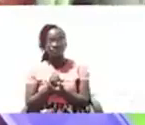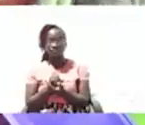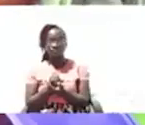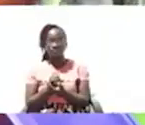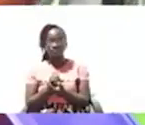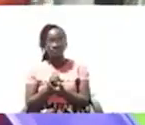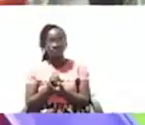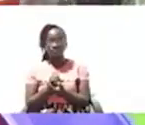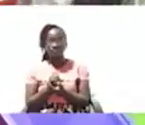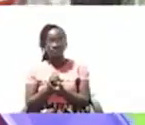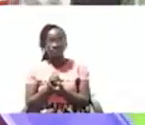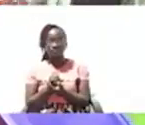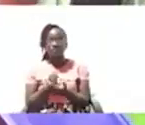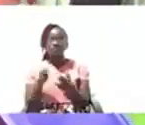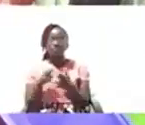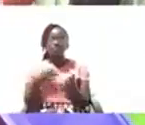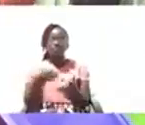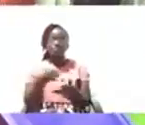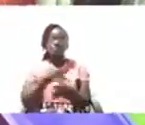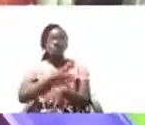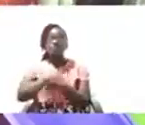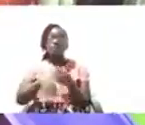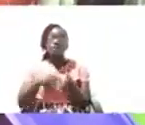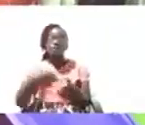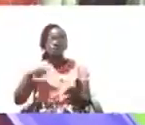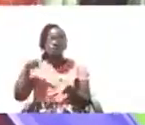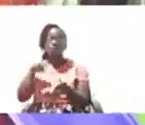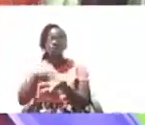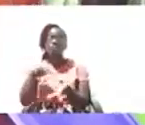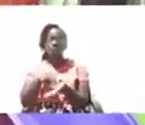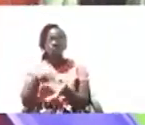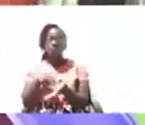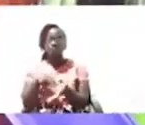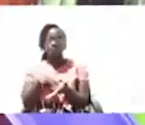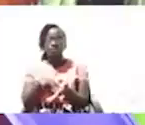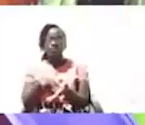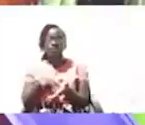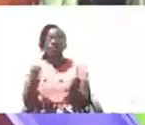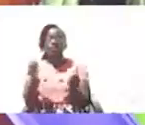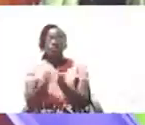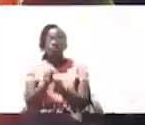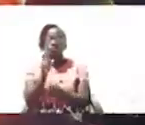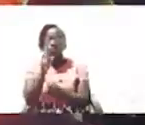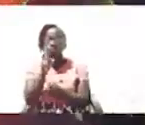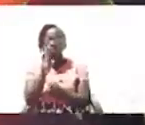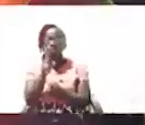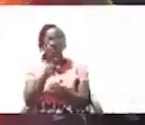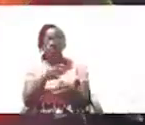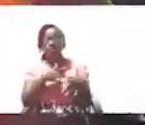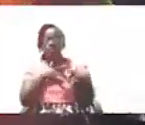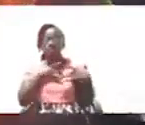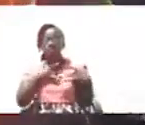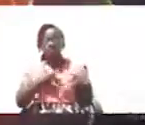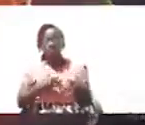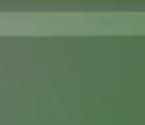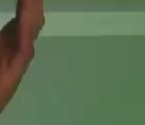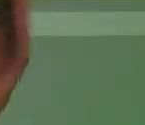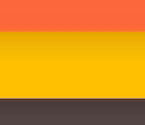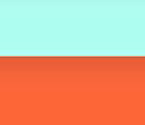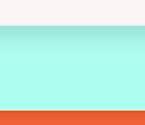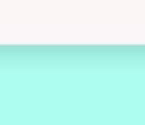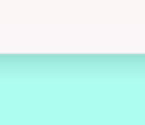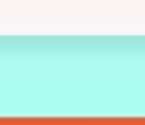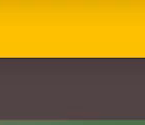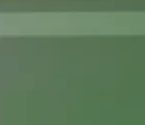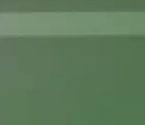I'm rather mommy, I'm sorry. And fire home and tampire. Yes, ma for a boy.